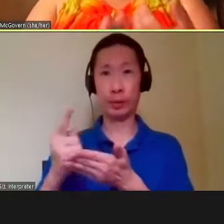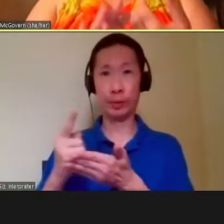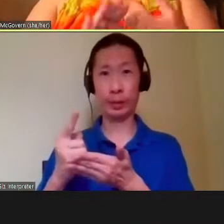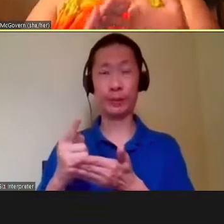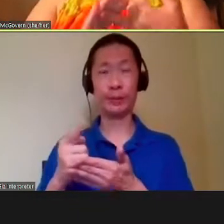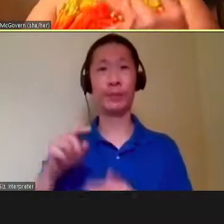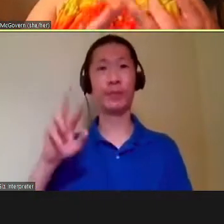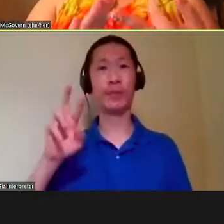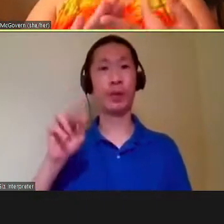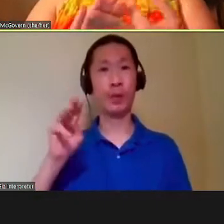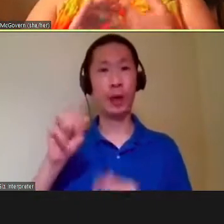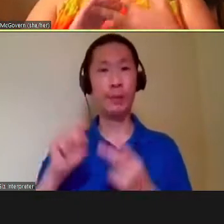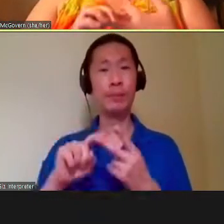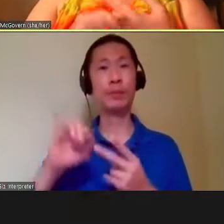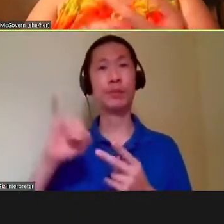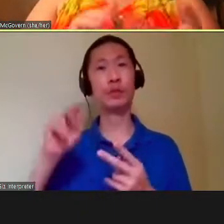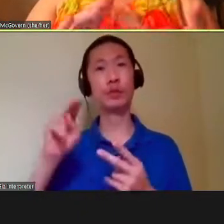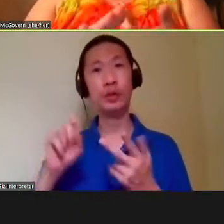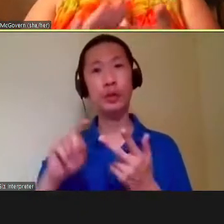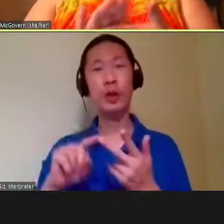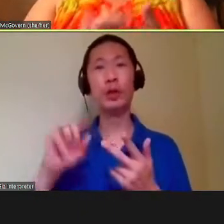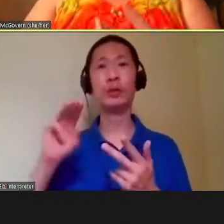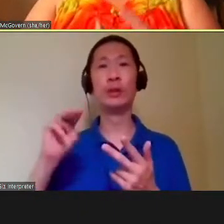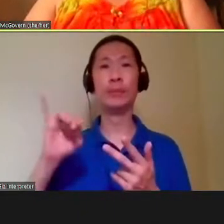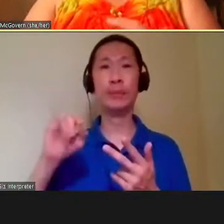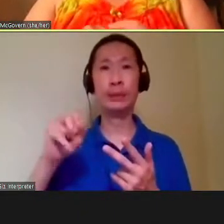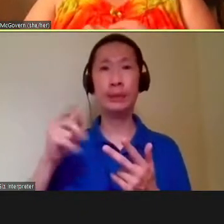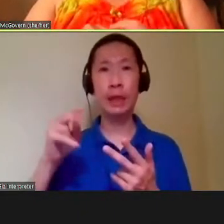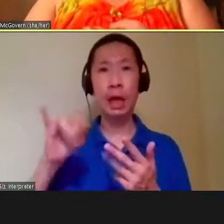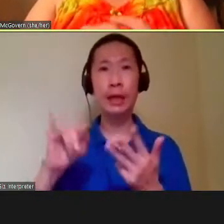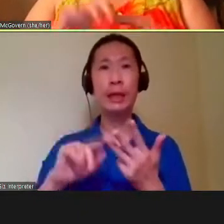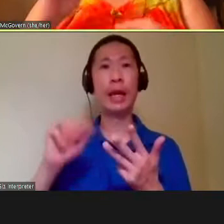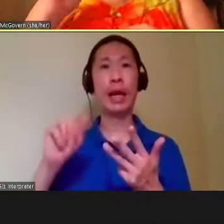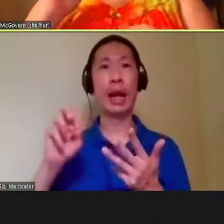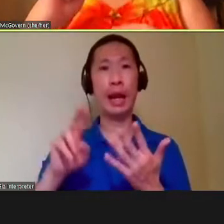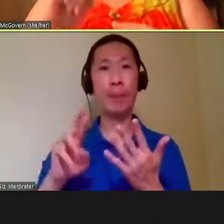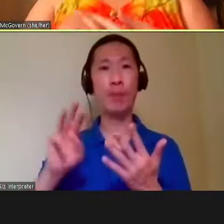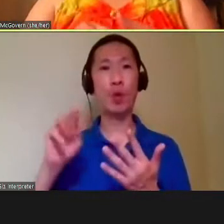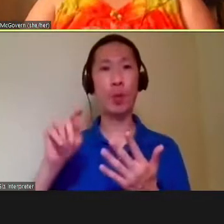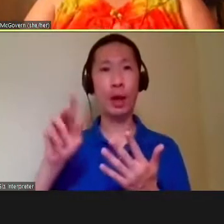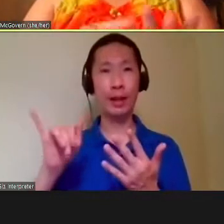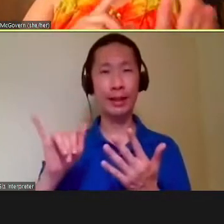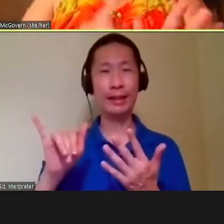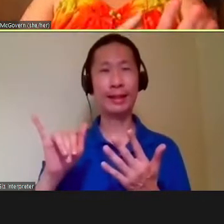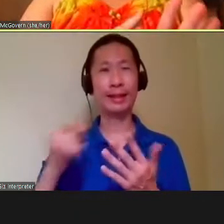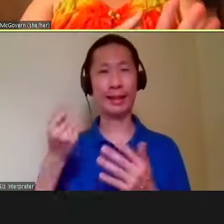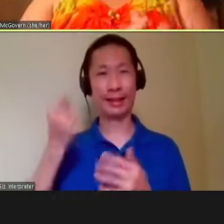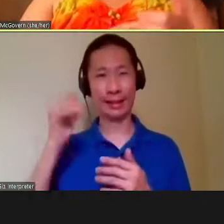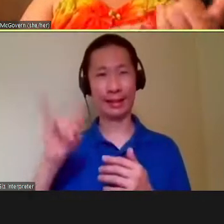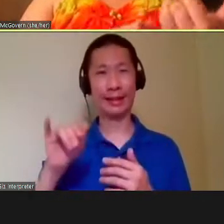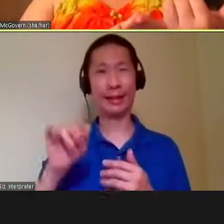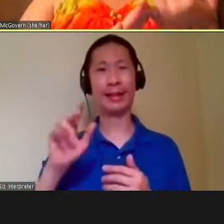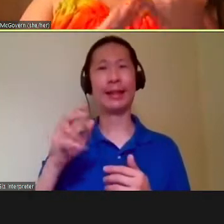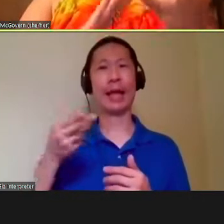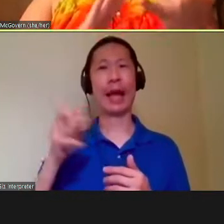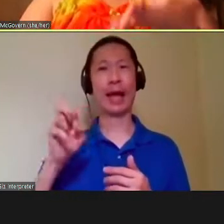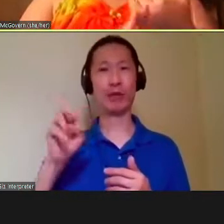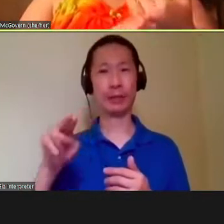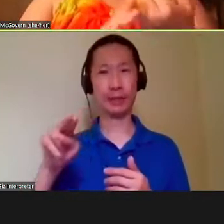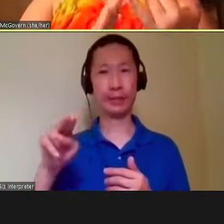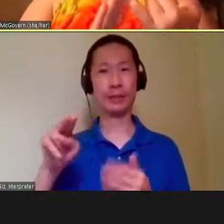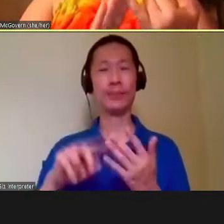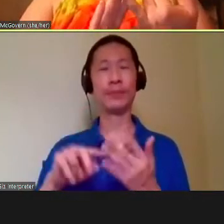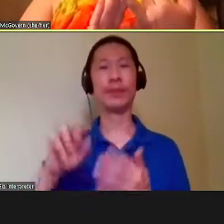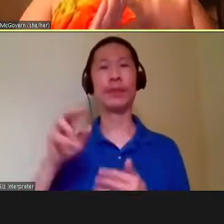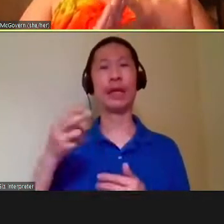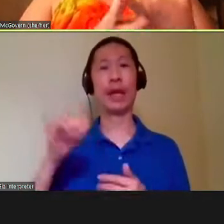Ramos, Lindsay Jones, Suresh Mesgani, Amber Watley, look, I got it, Calvin Anderson, Elsa